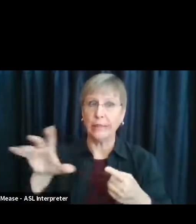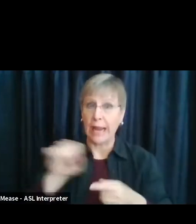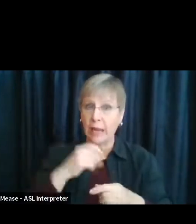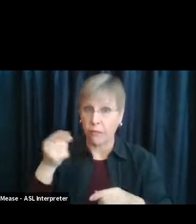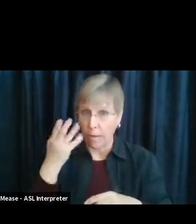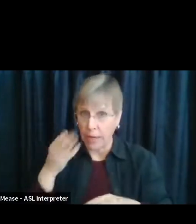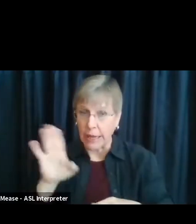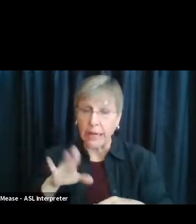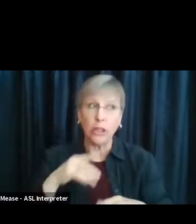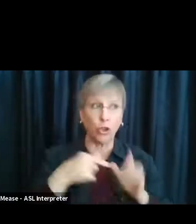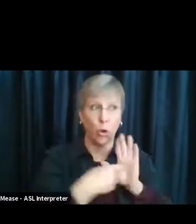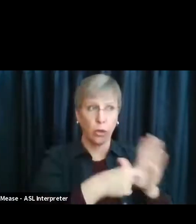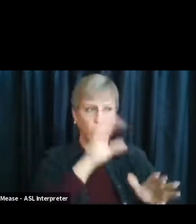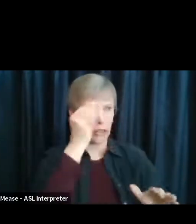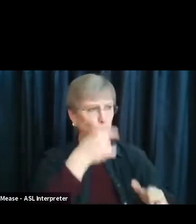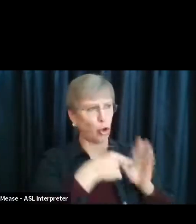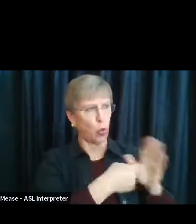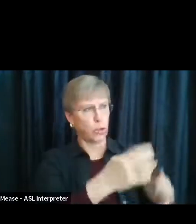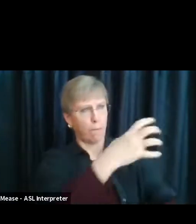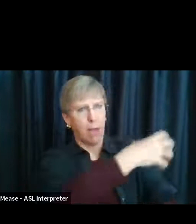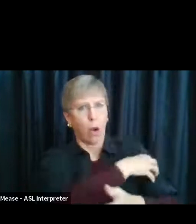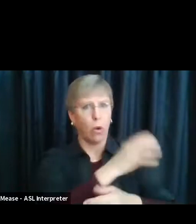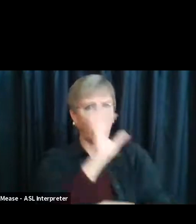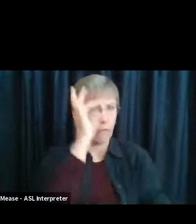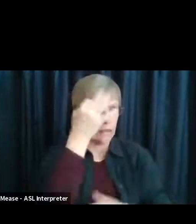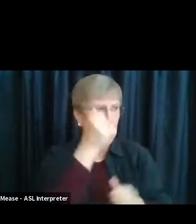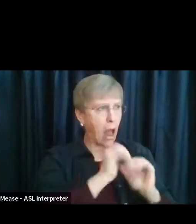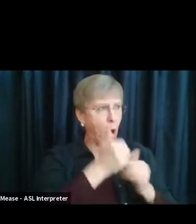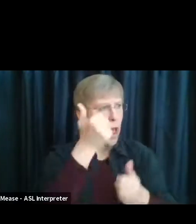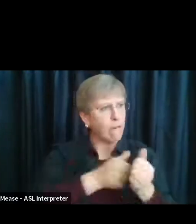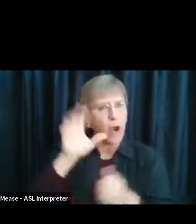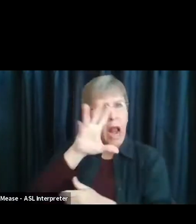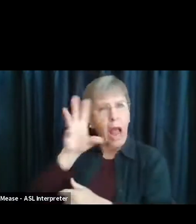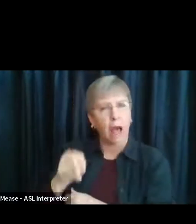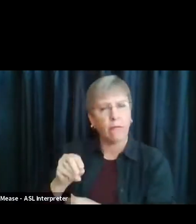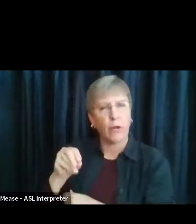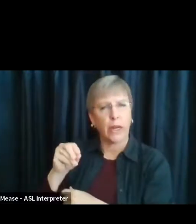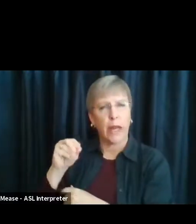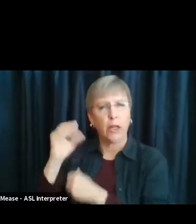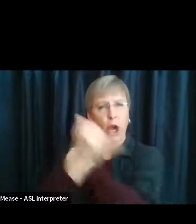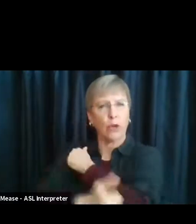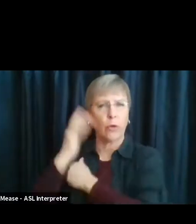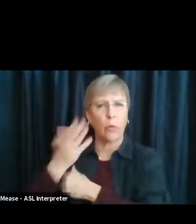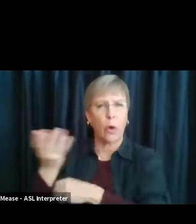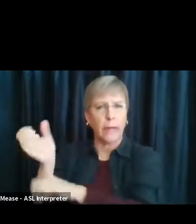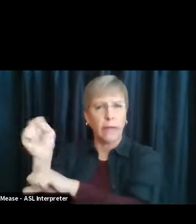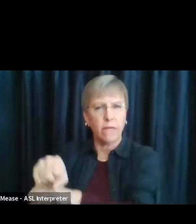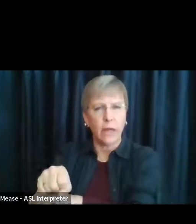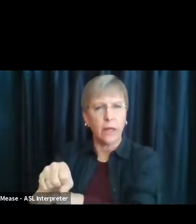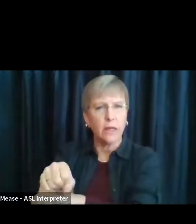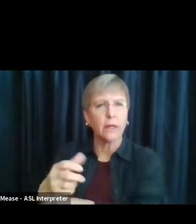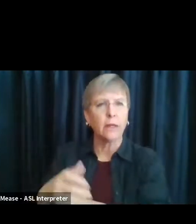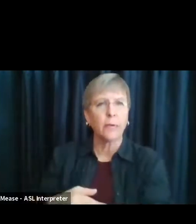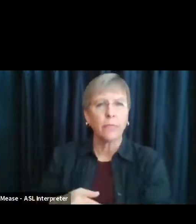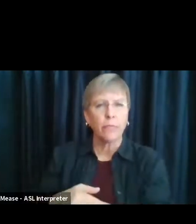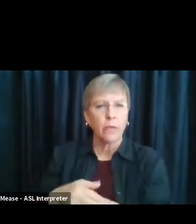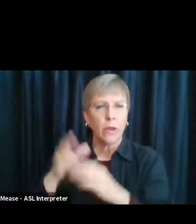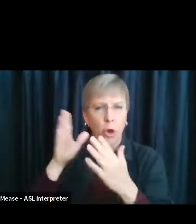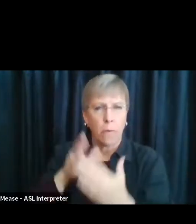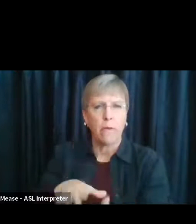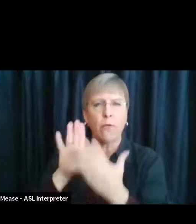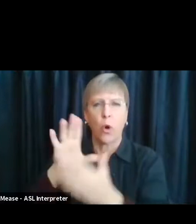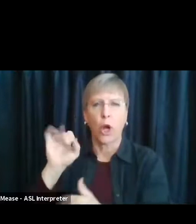show the power of France and how every African country is gonna fall in front of the colonial